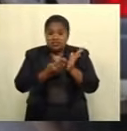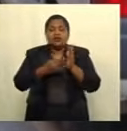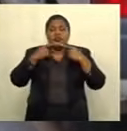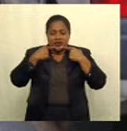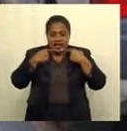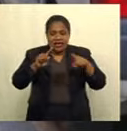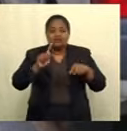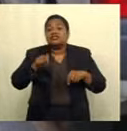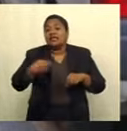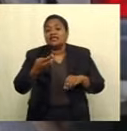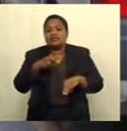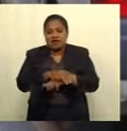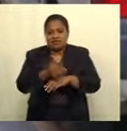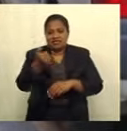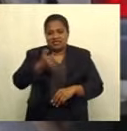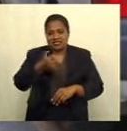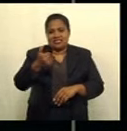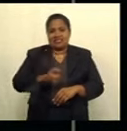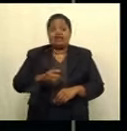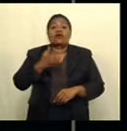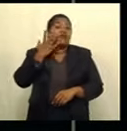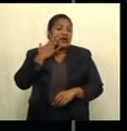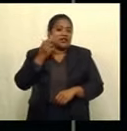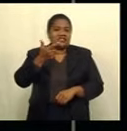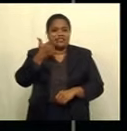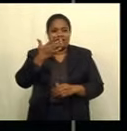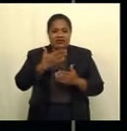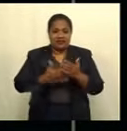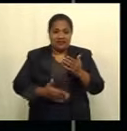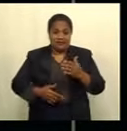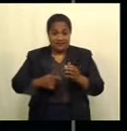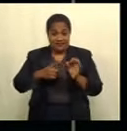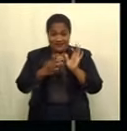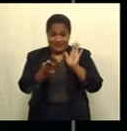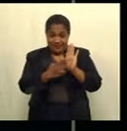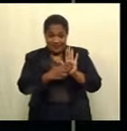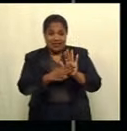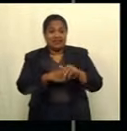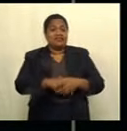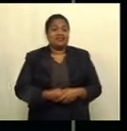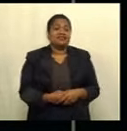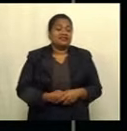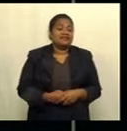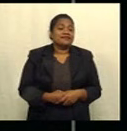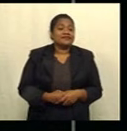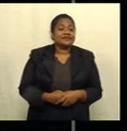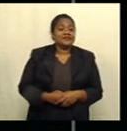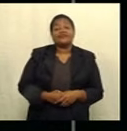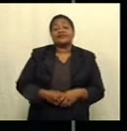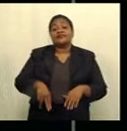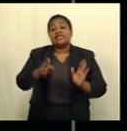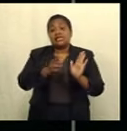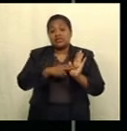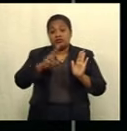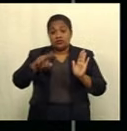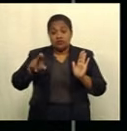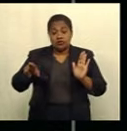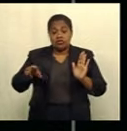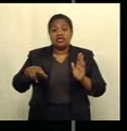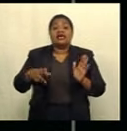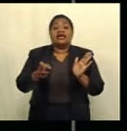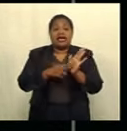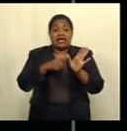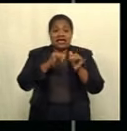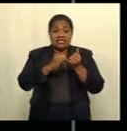7:30 p.m. Lena Rees, FBC News. Staff at the Nasinu and Nosori municipalities have been put on